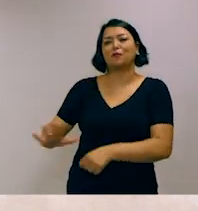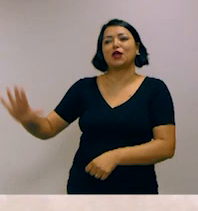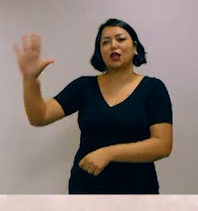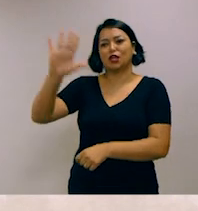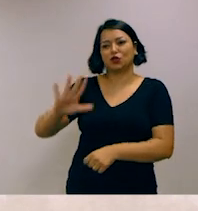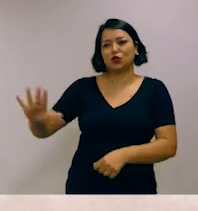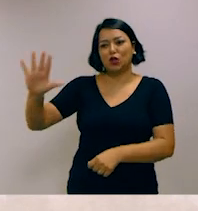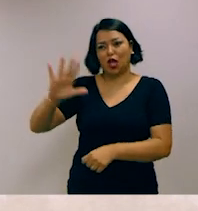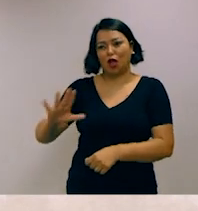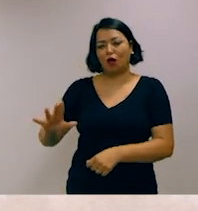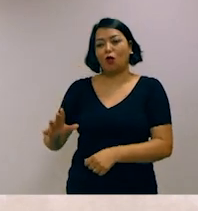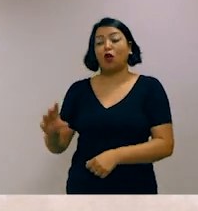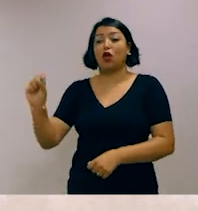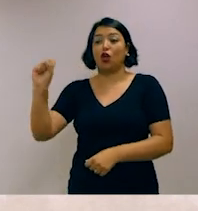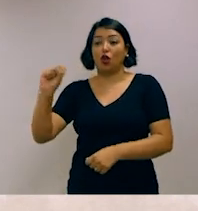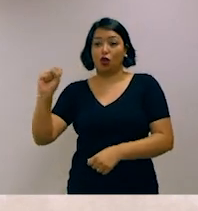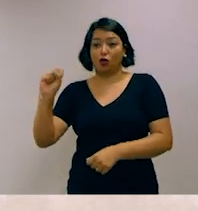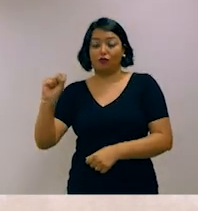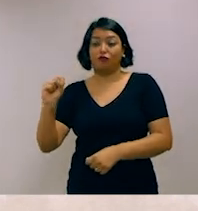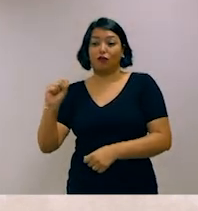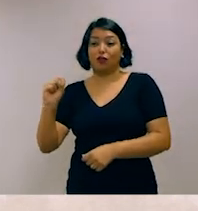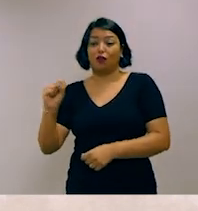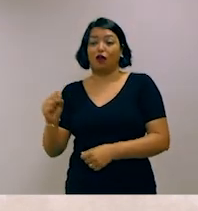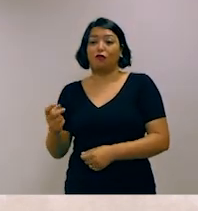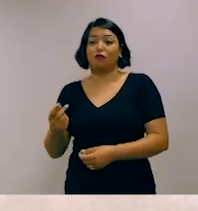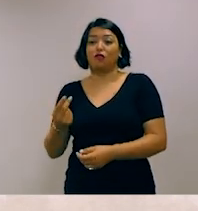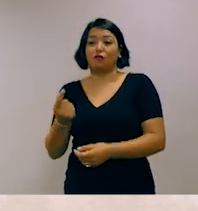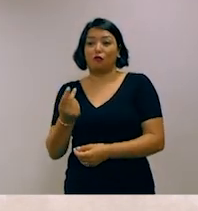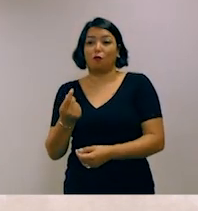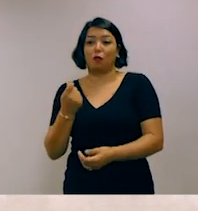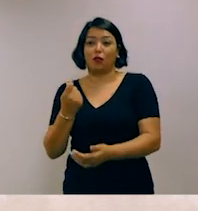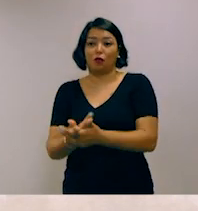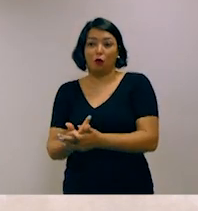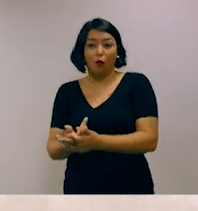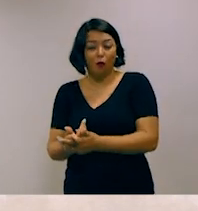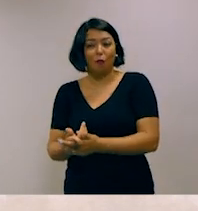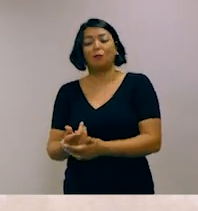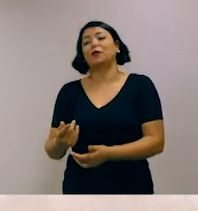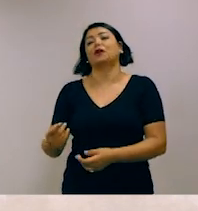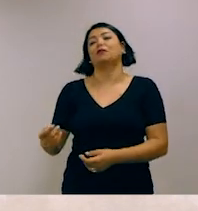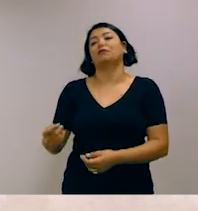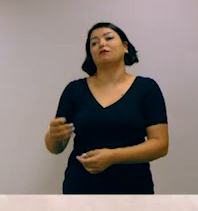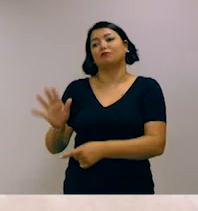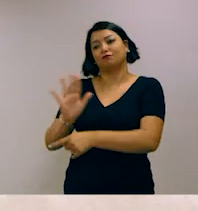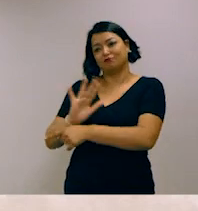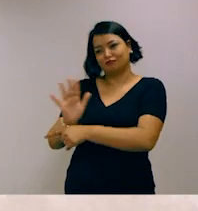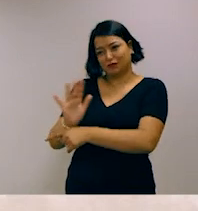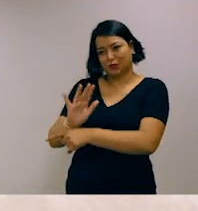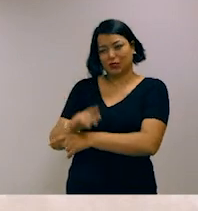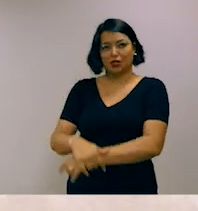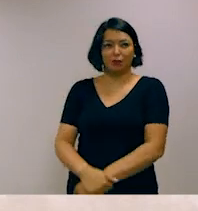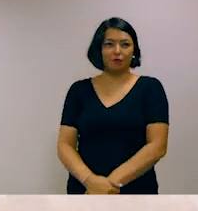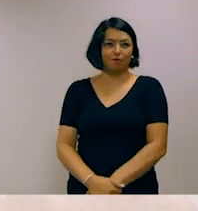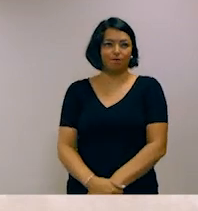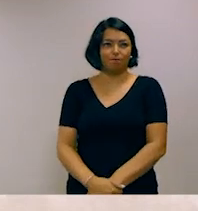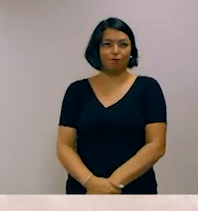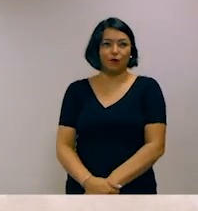the 14th market when it comes to the number of movies released, and